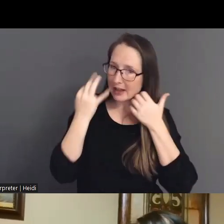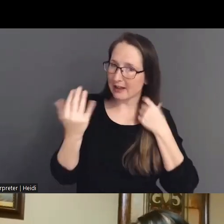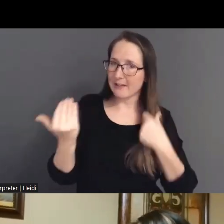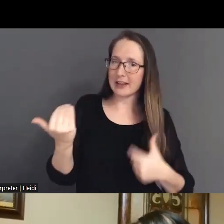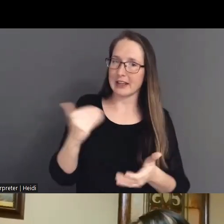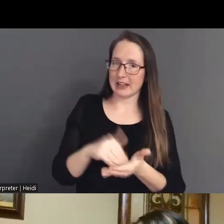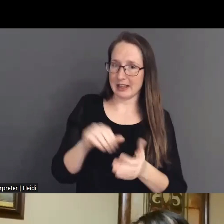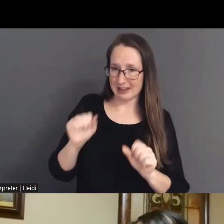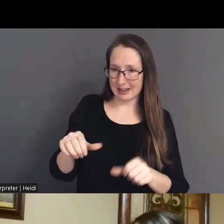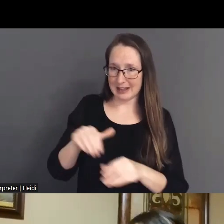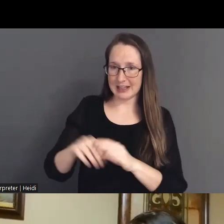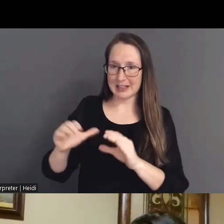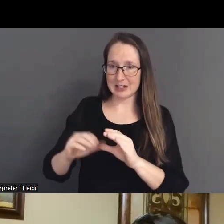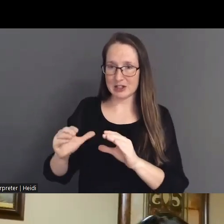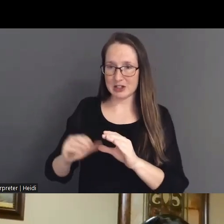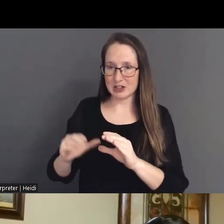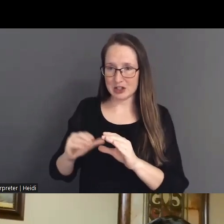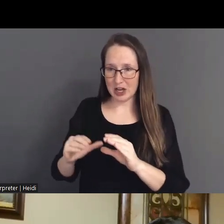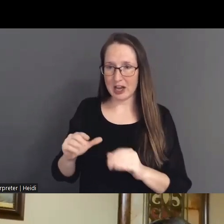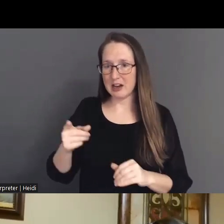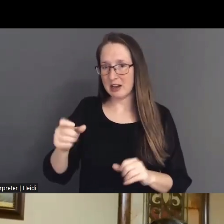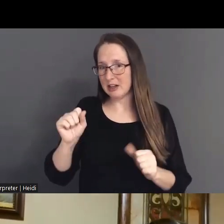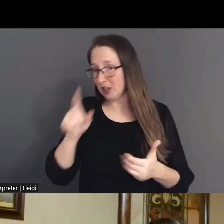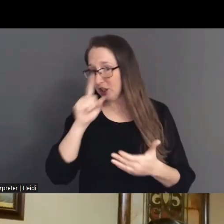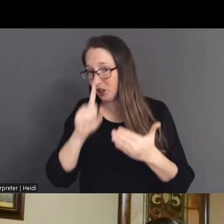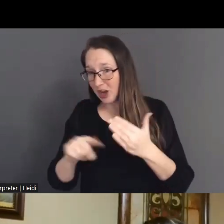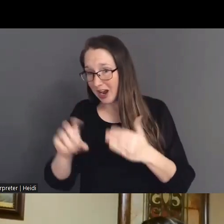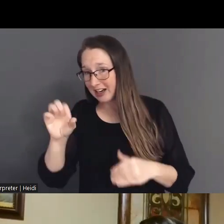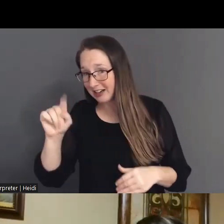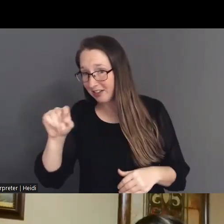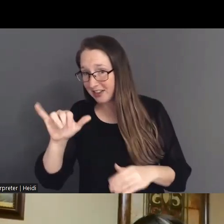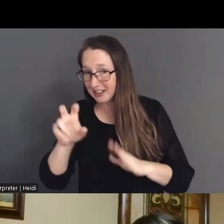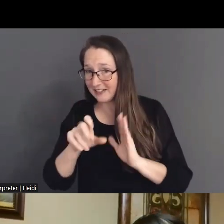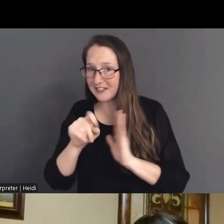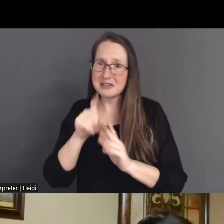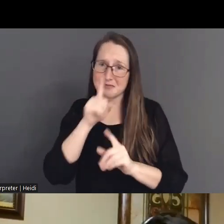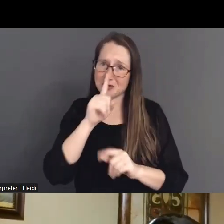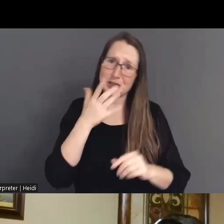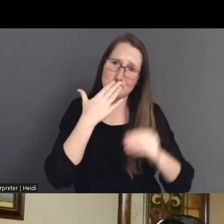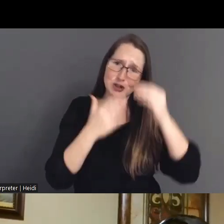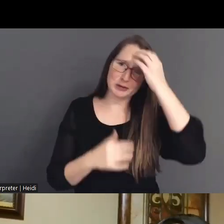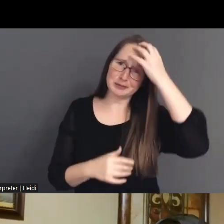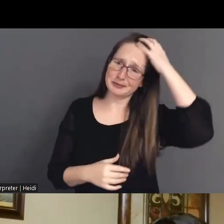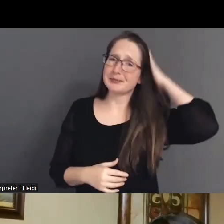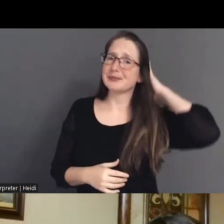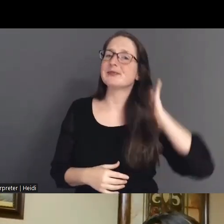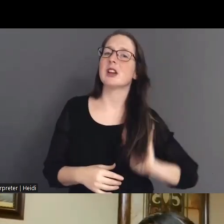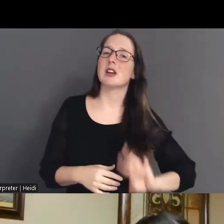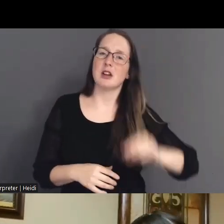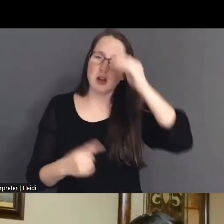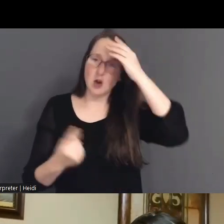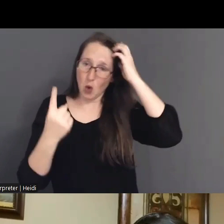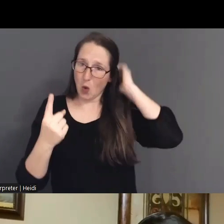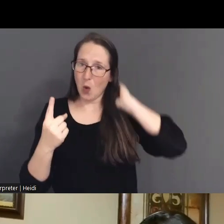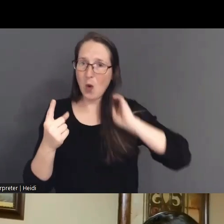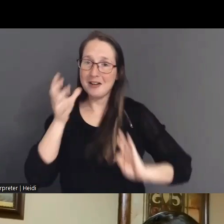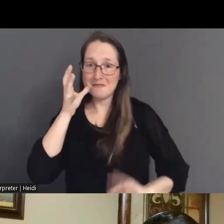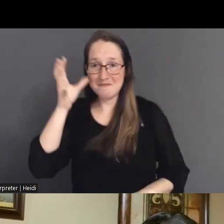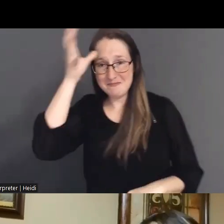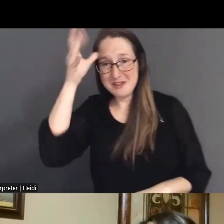put that in the chat and people can go check it out, but it's really so good. There's one parent I have to